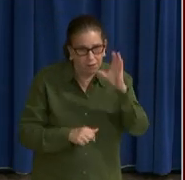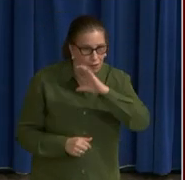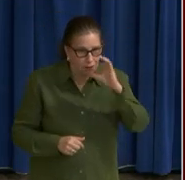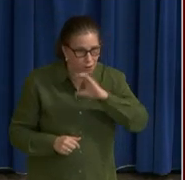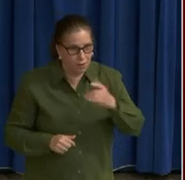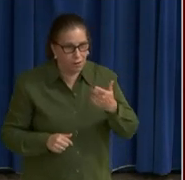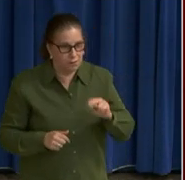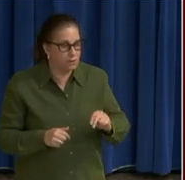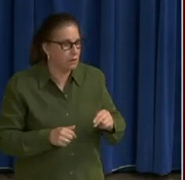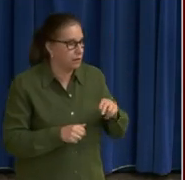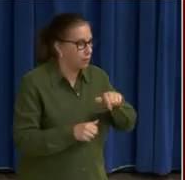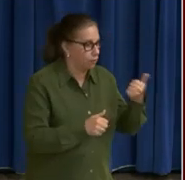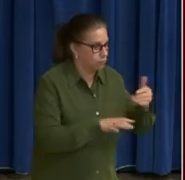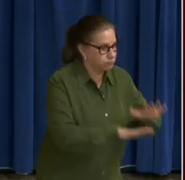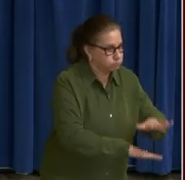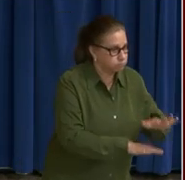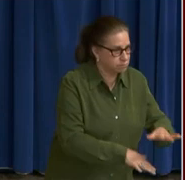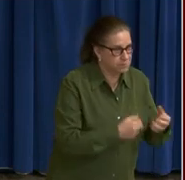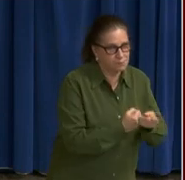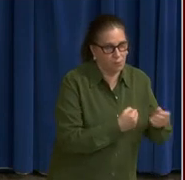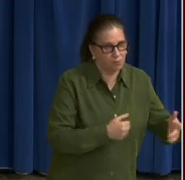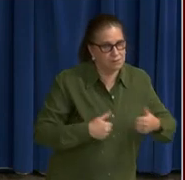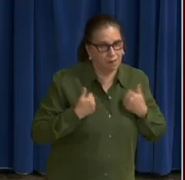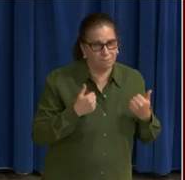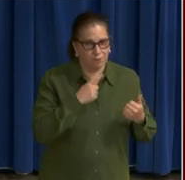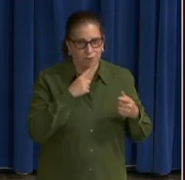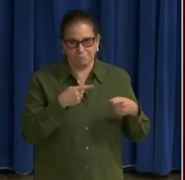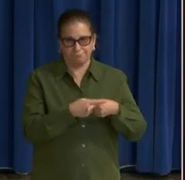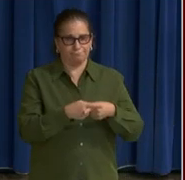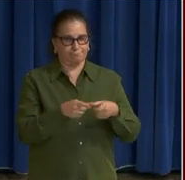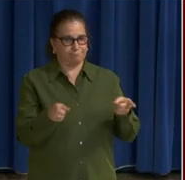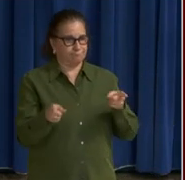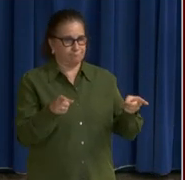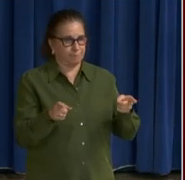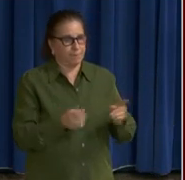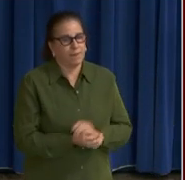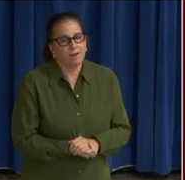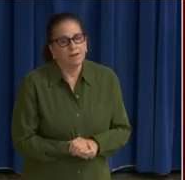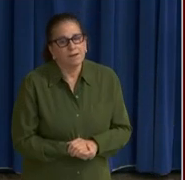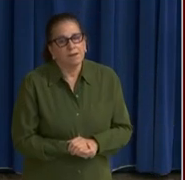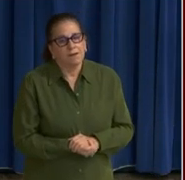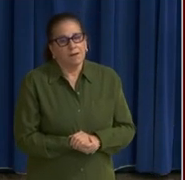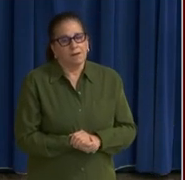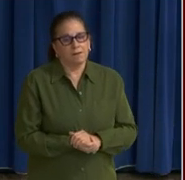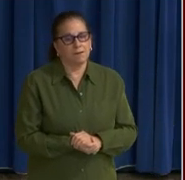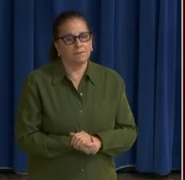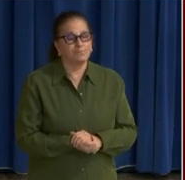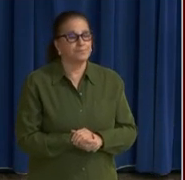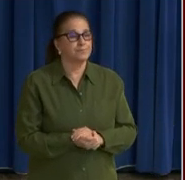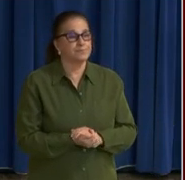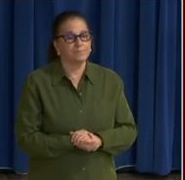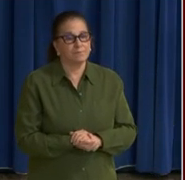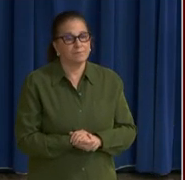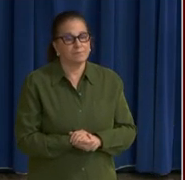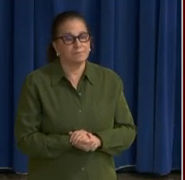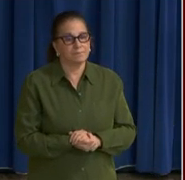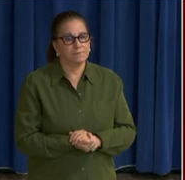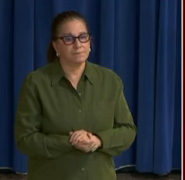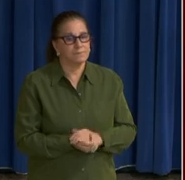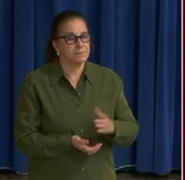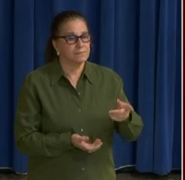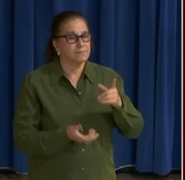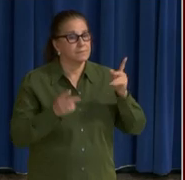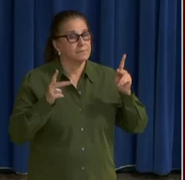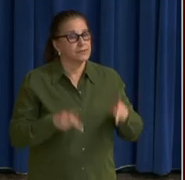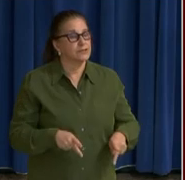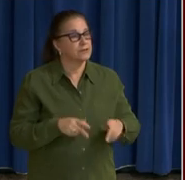to say how a person is going to react under extreme stress. And one